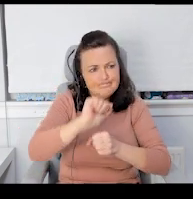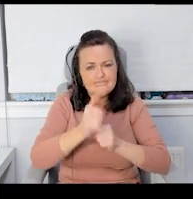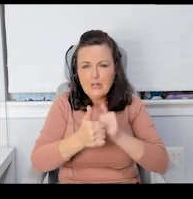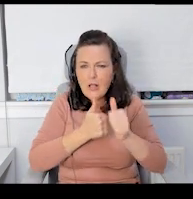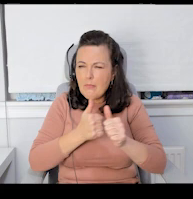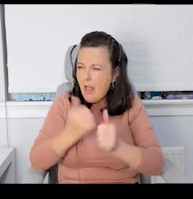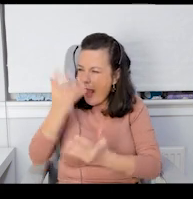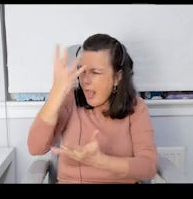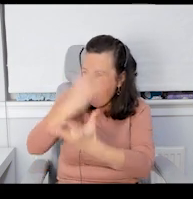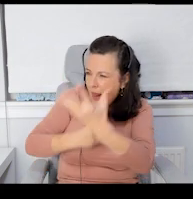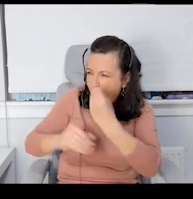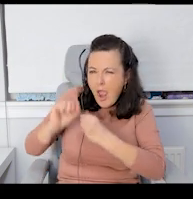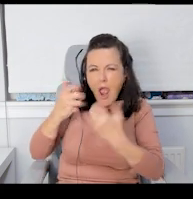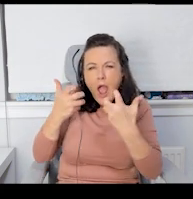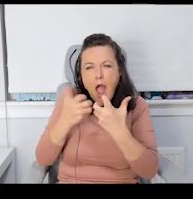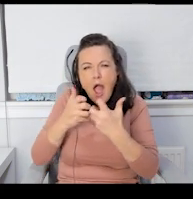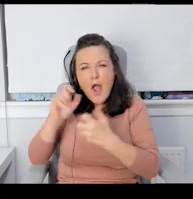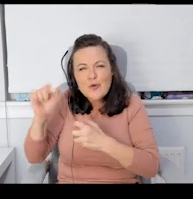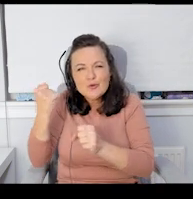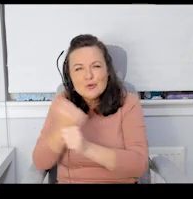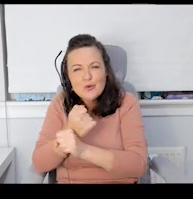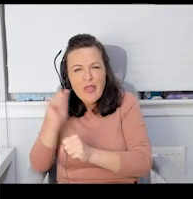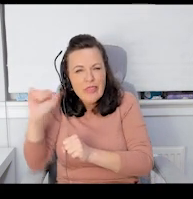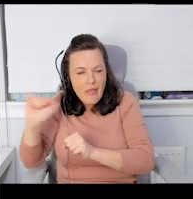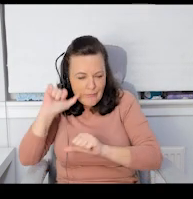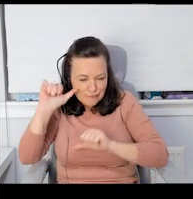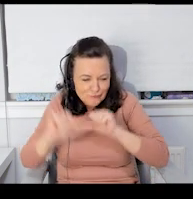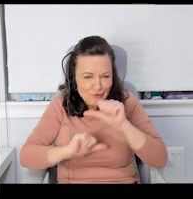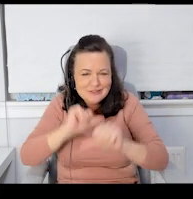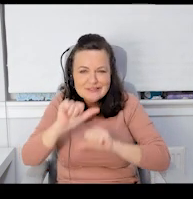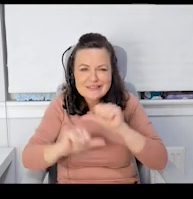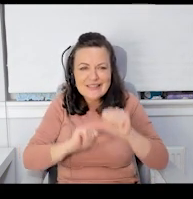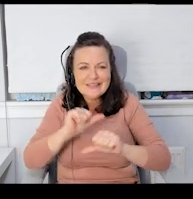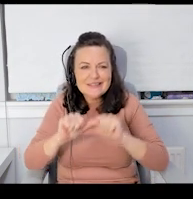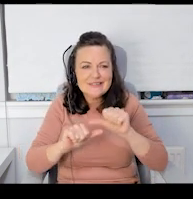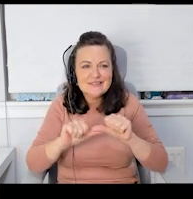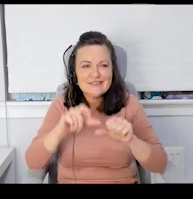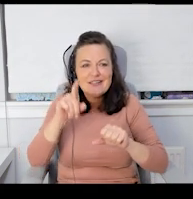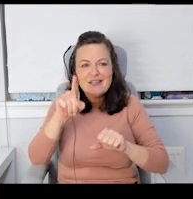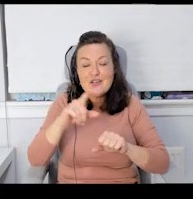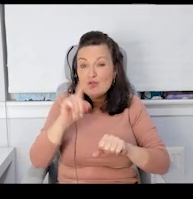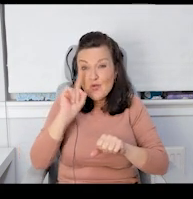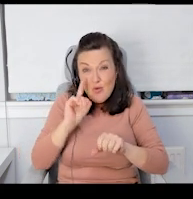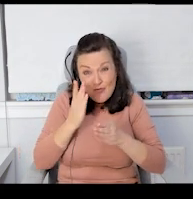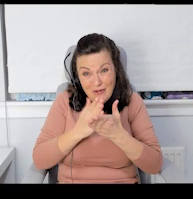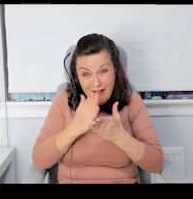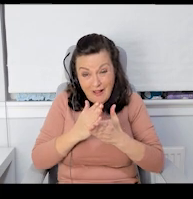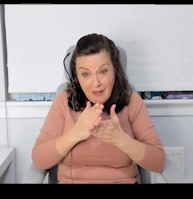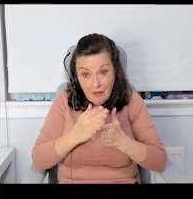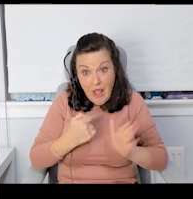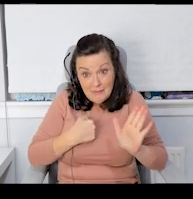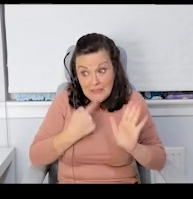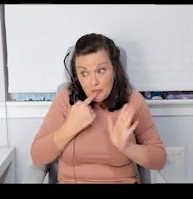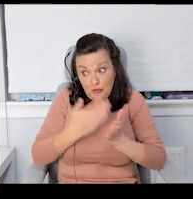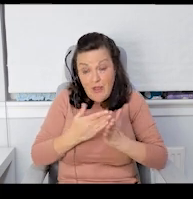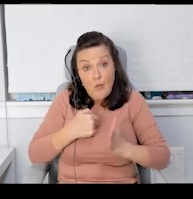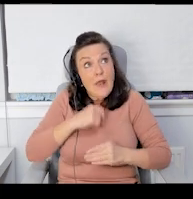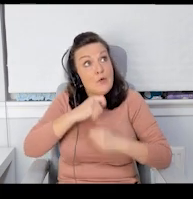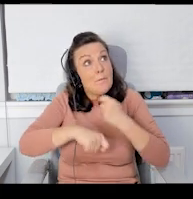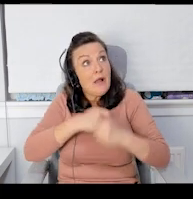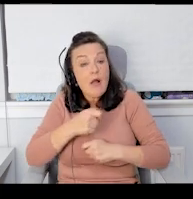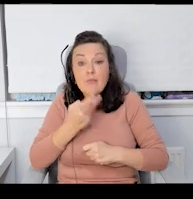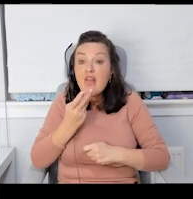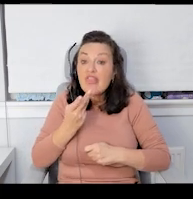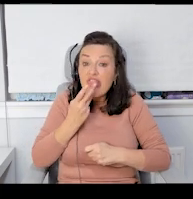their processes and procedures. So as Joy says, like when you become your fourth or fifth year apprentice, you're actually starting to, even in third